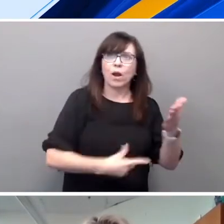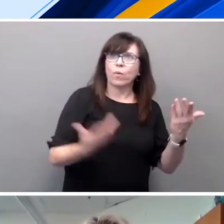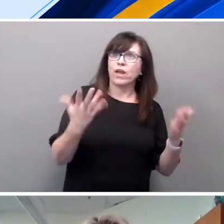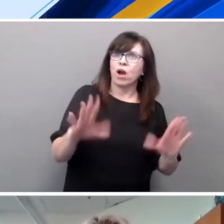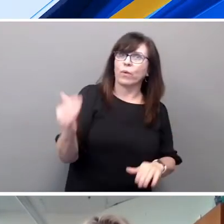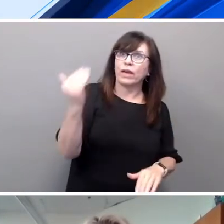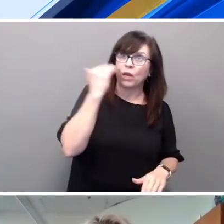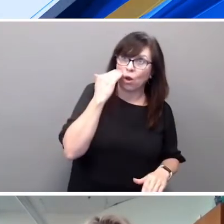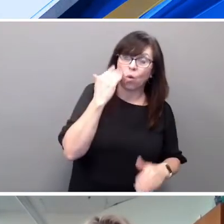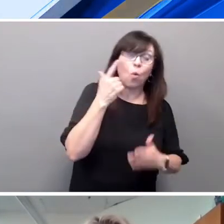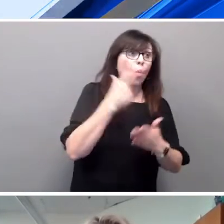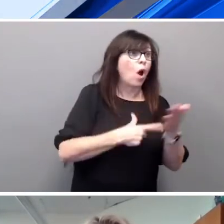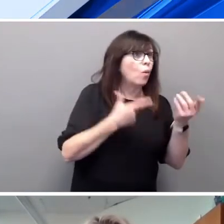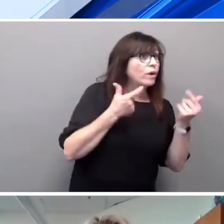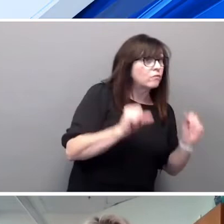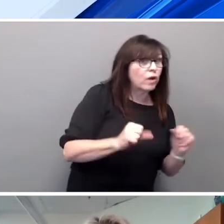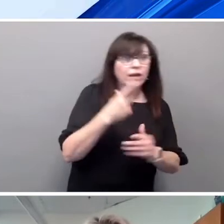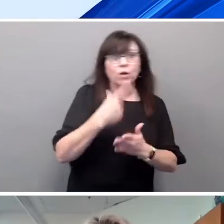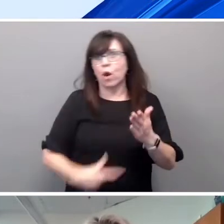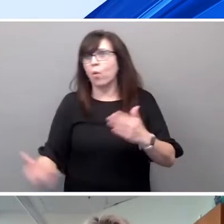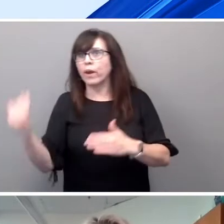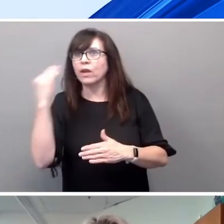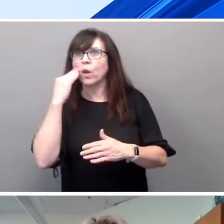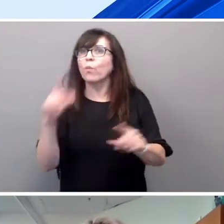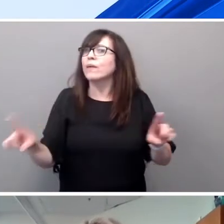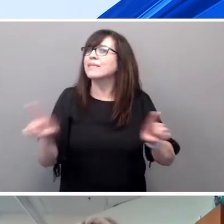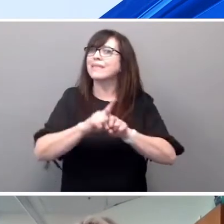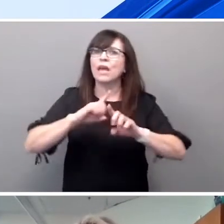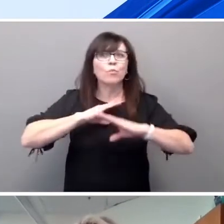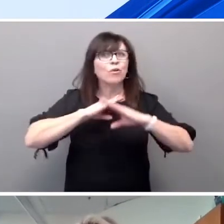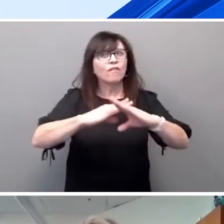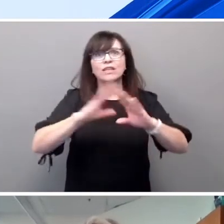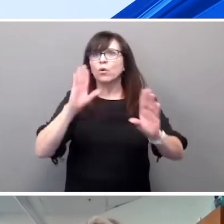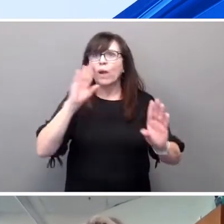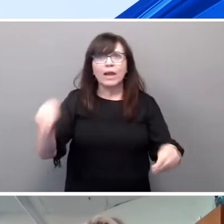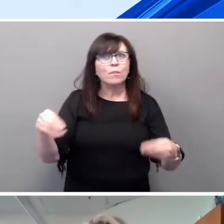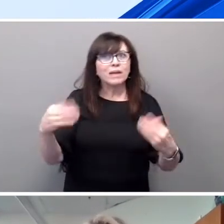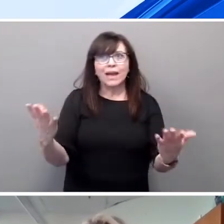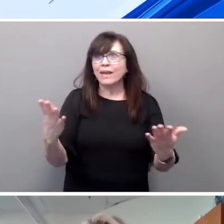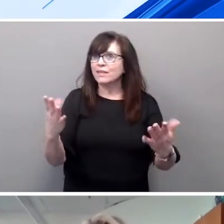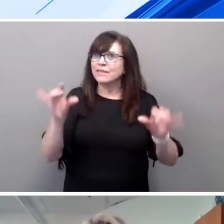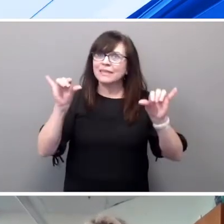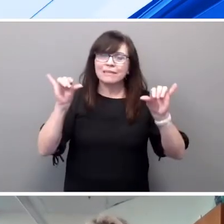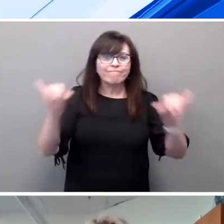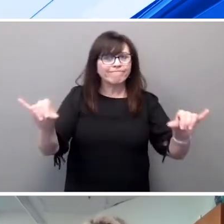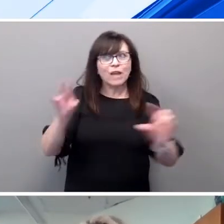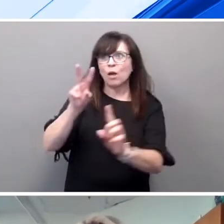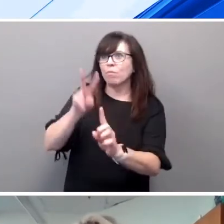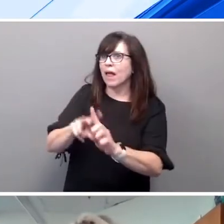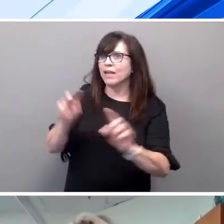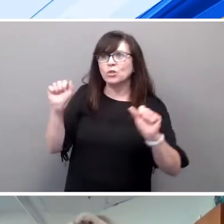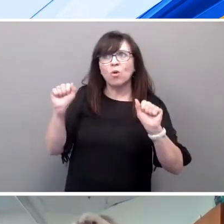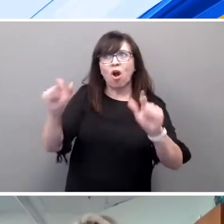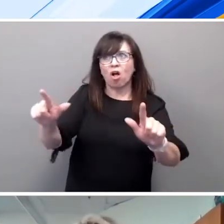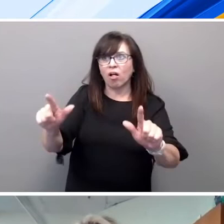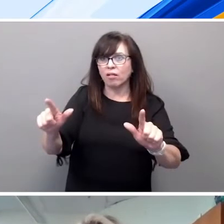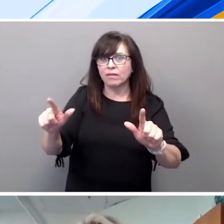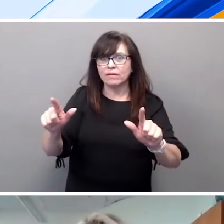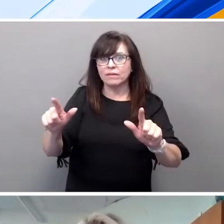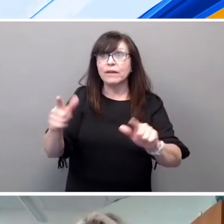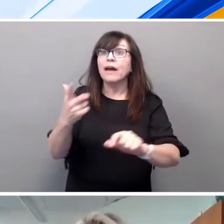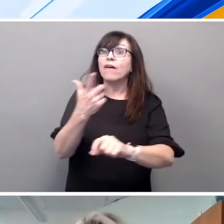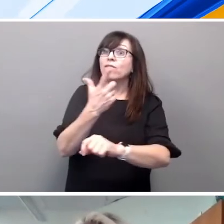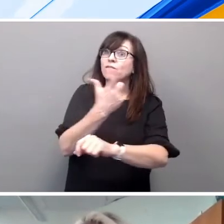other words, the same prevention recommendations hold true right now. And